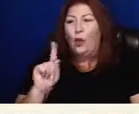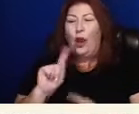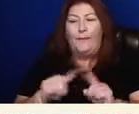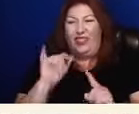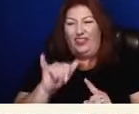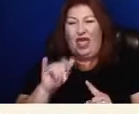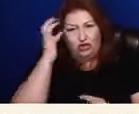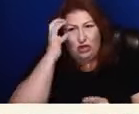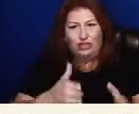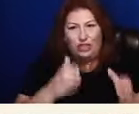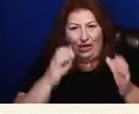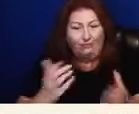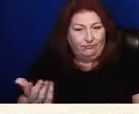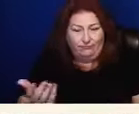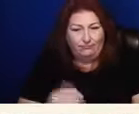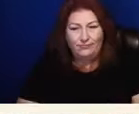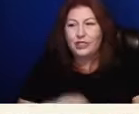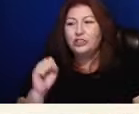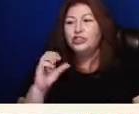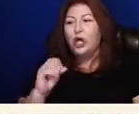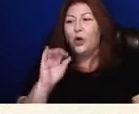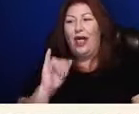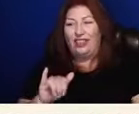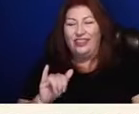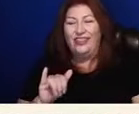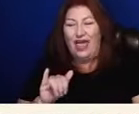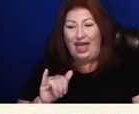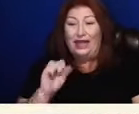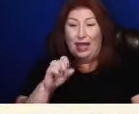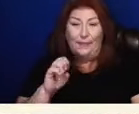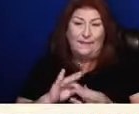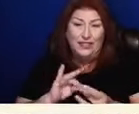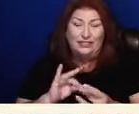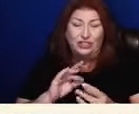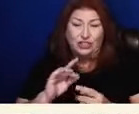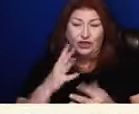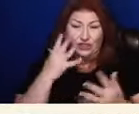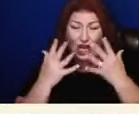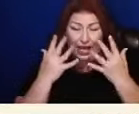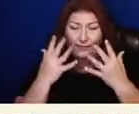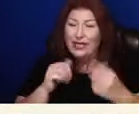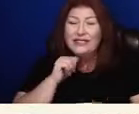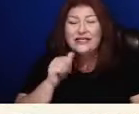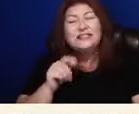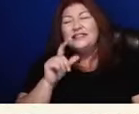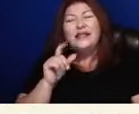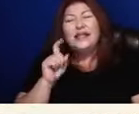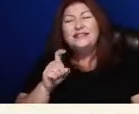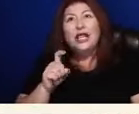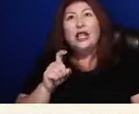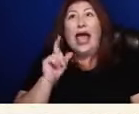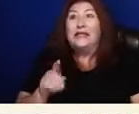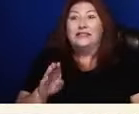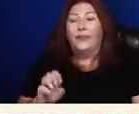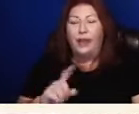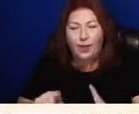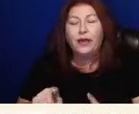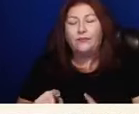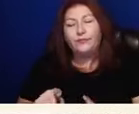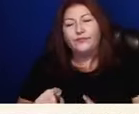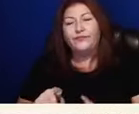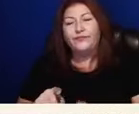didn't know yet, right? And so that can be a message of shame. It doesn't necessarily mean that it has to be, but you